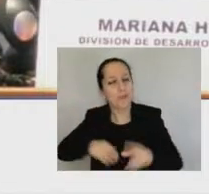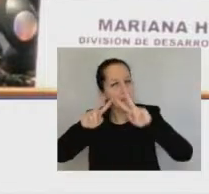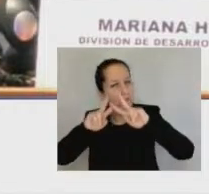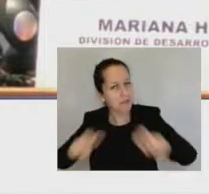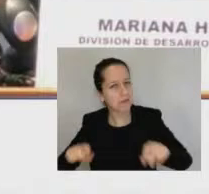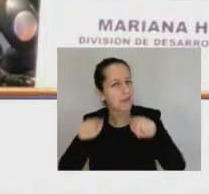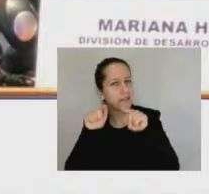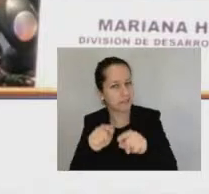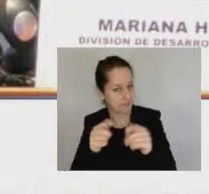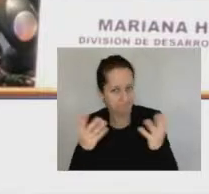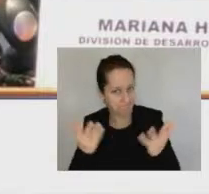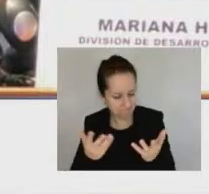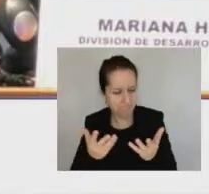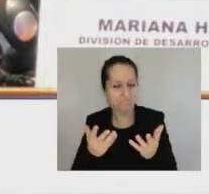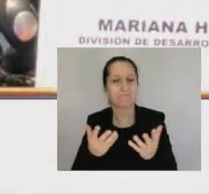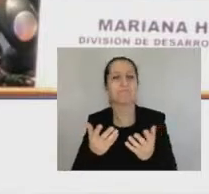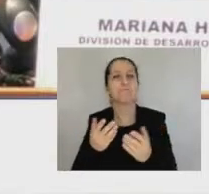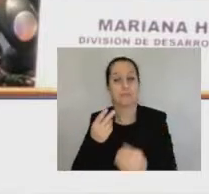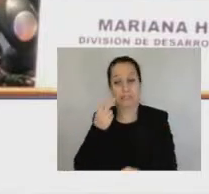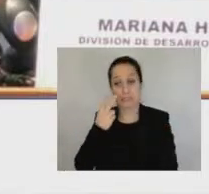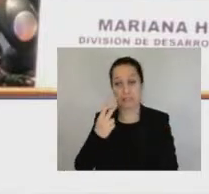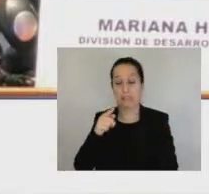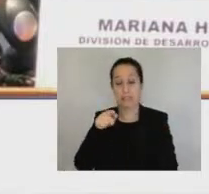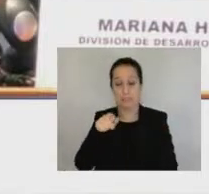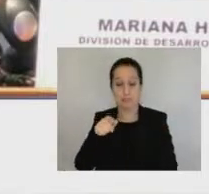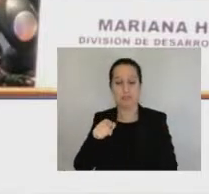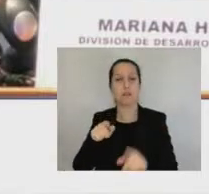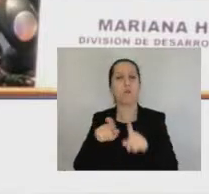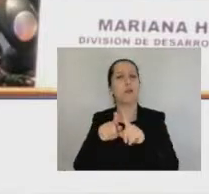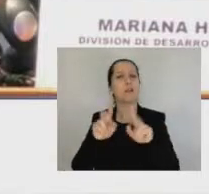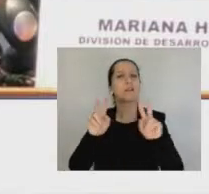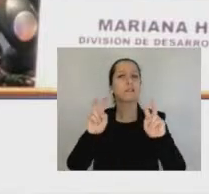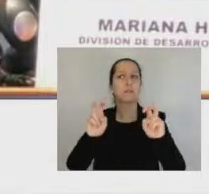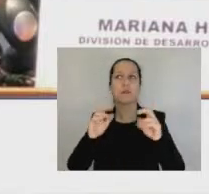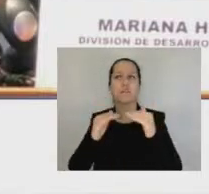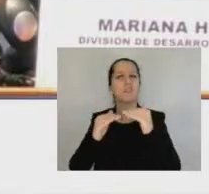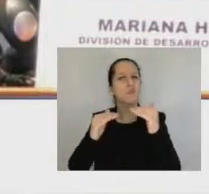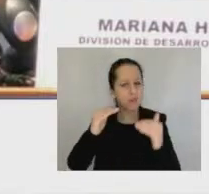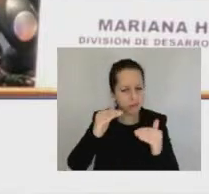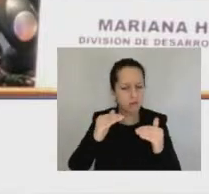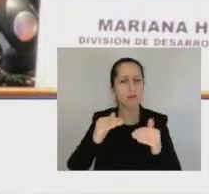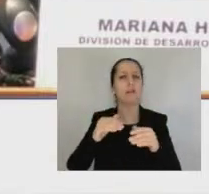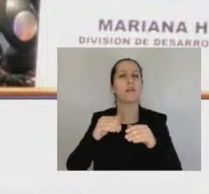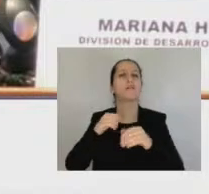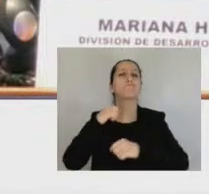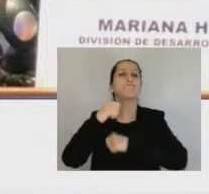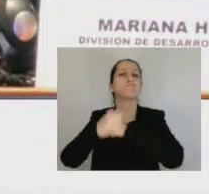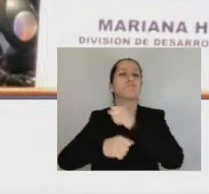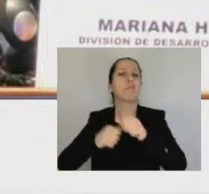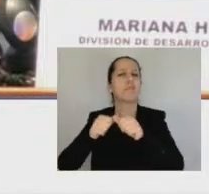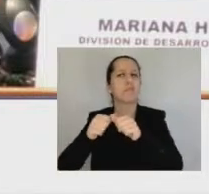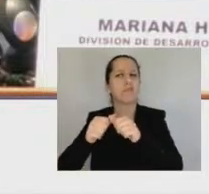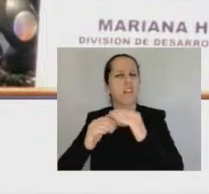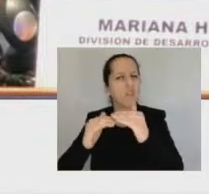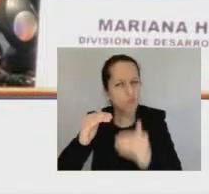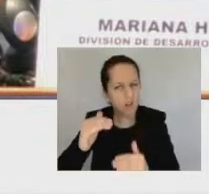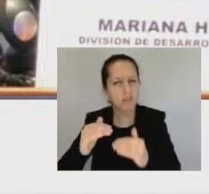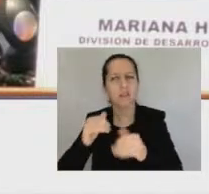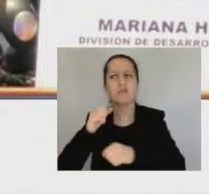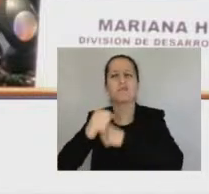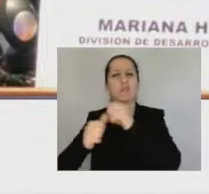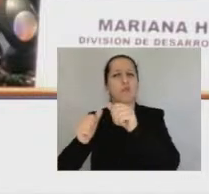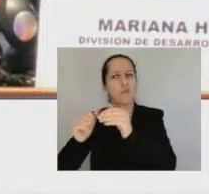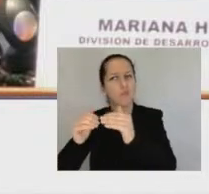this for? Well, to look at the background of inequality in the region and to